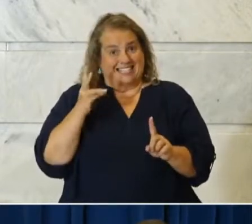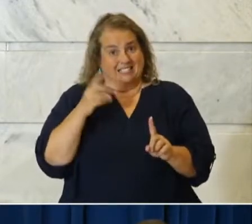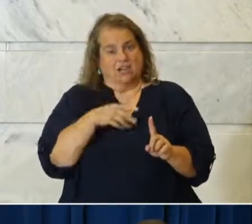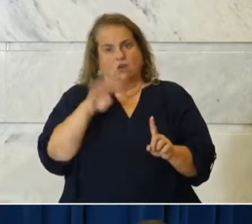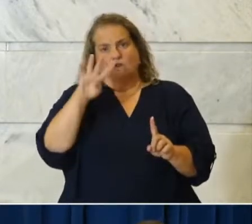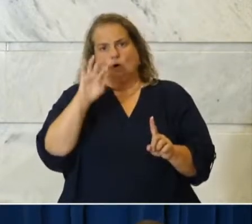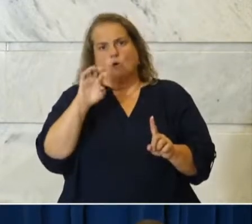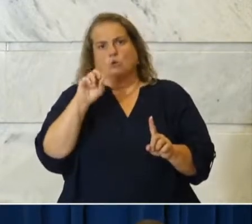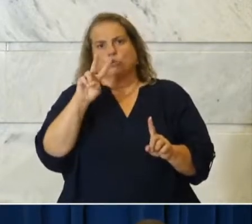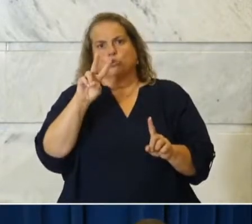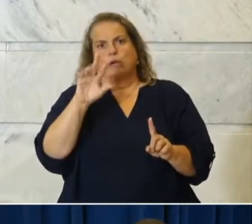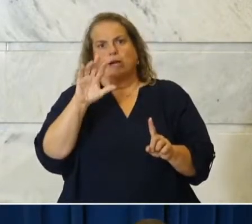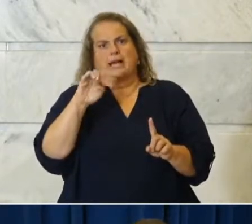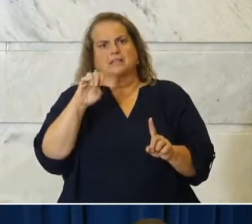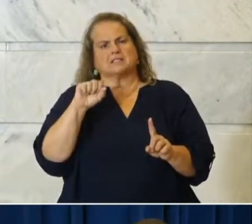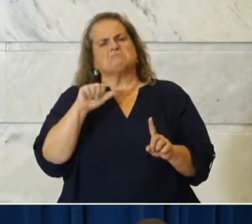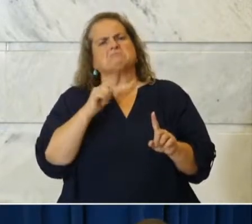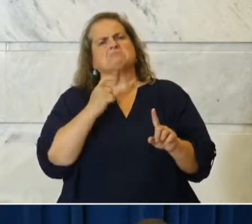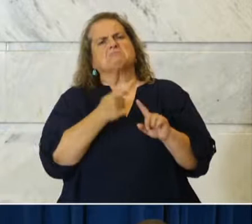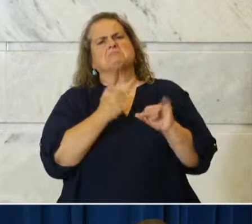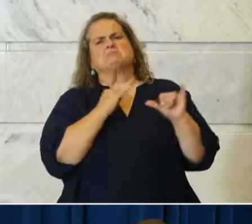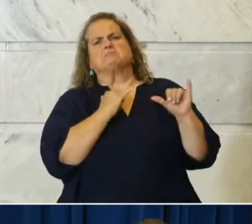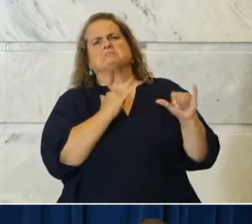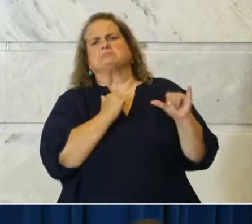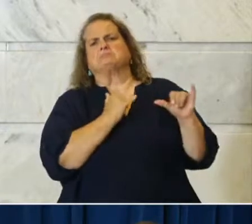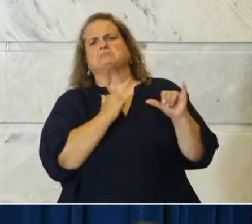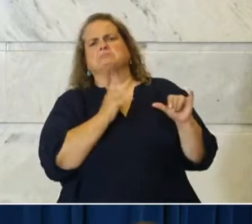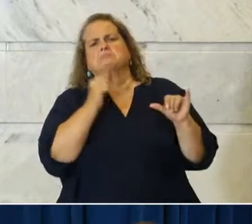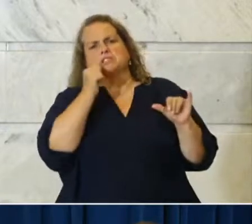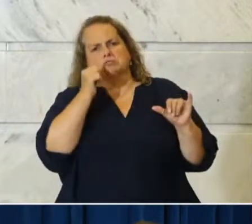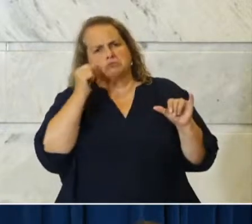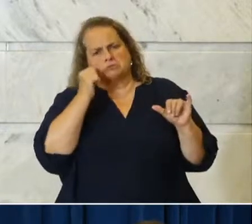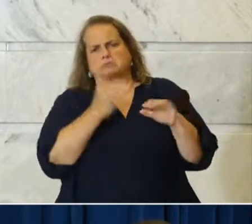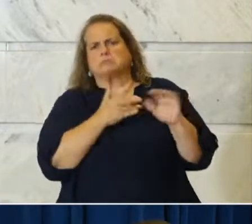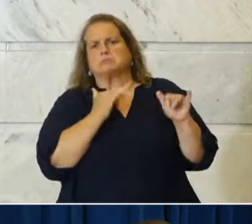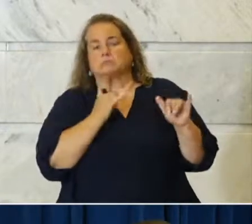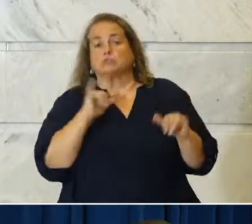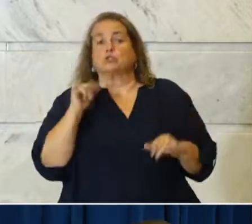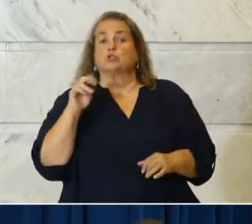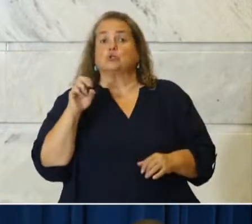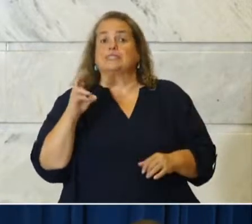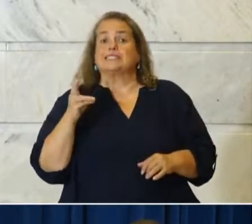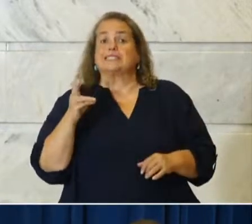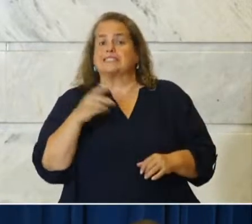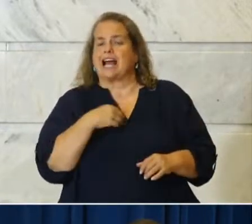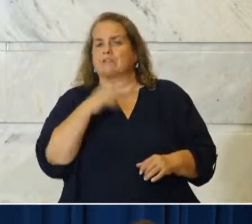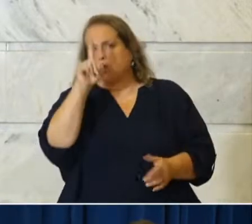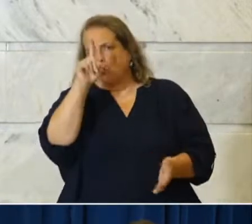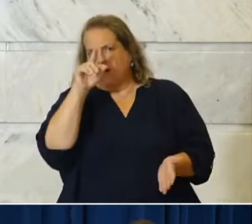402 cases, pretty close to what we had yesterday. On June 6th, they had